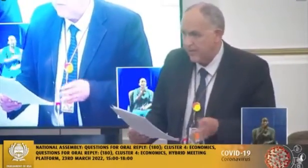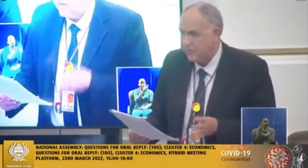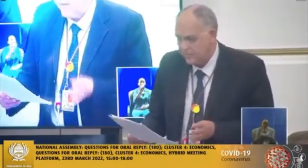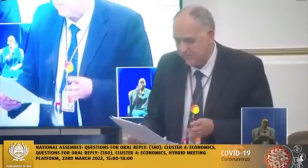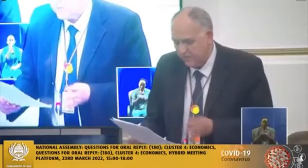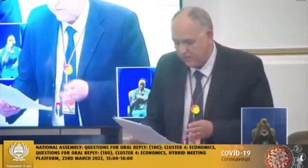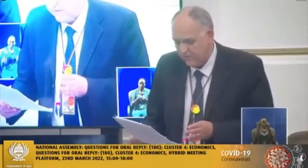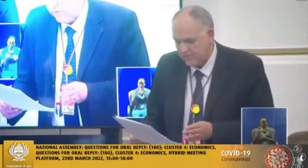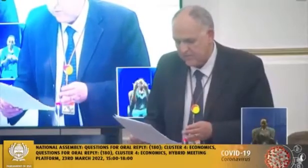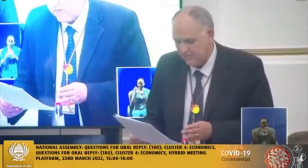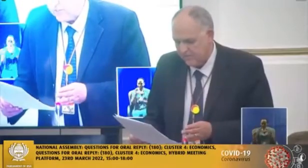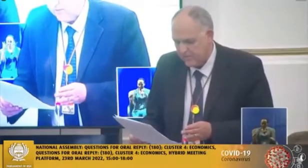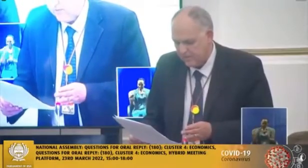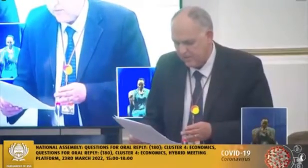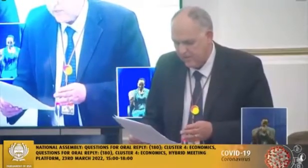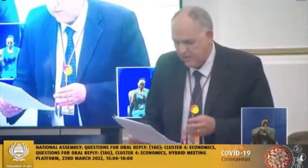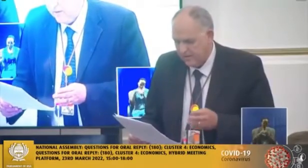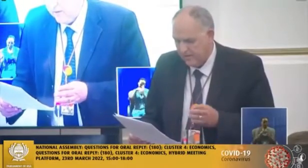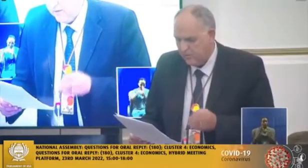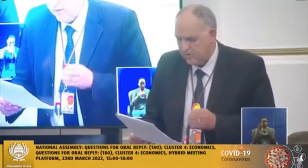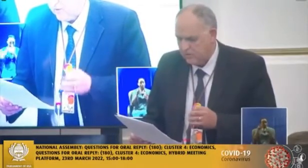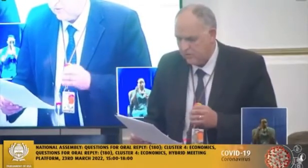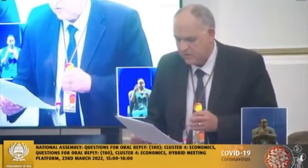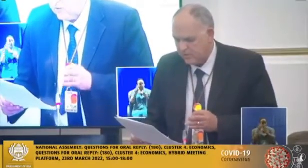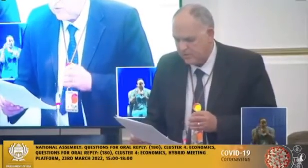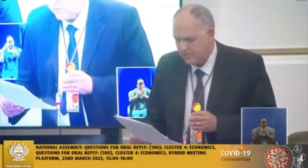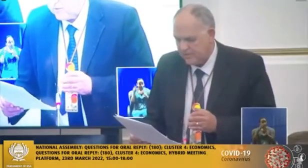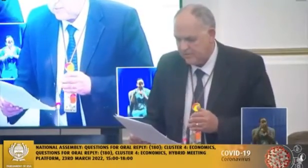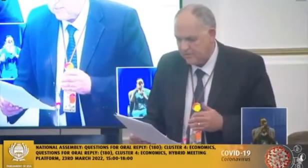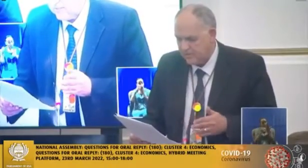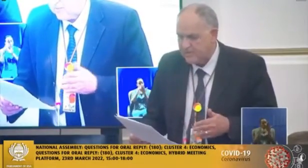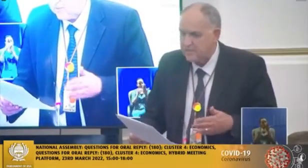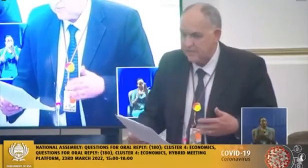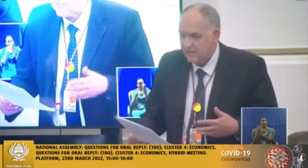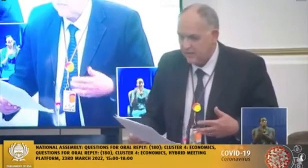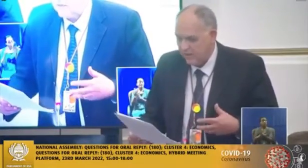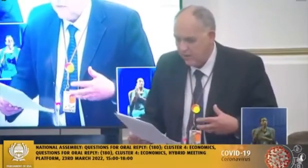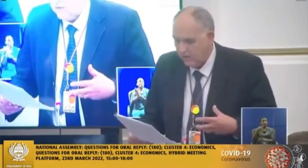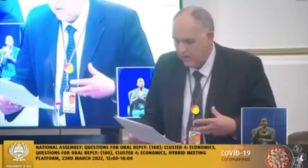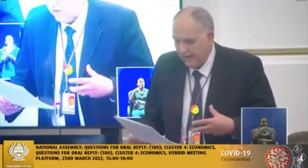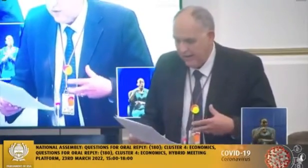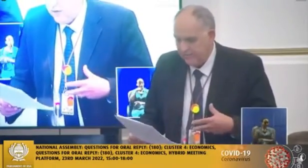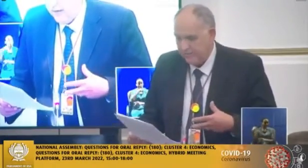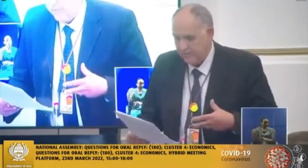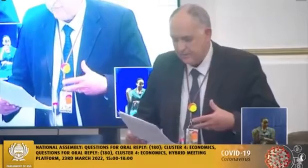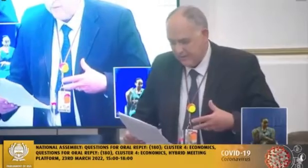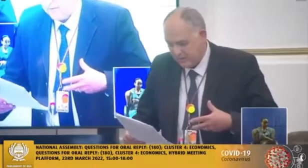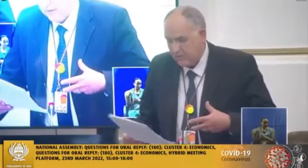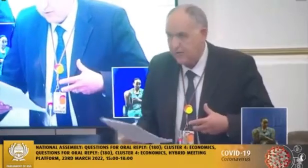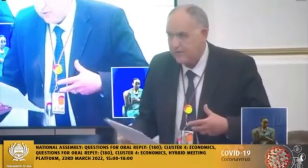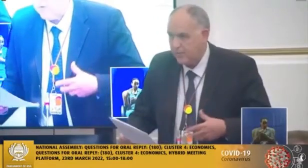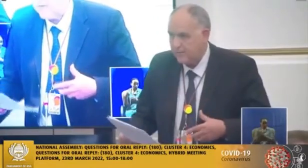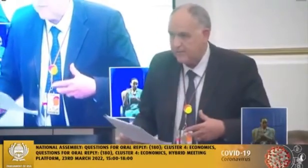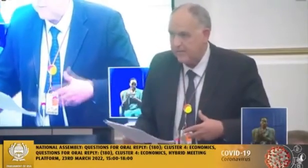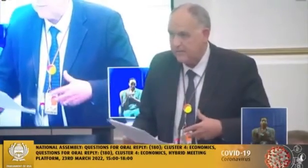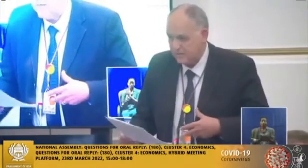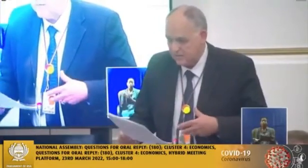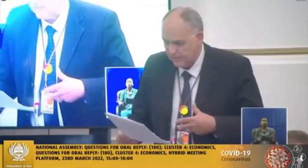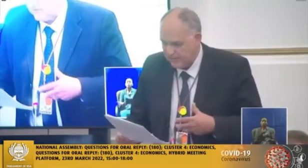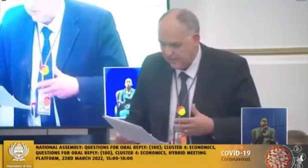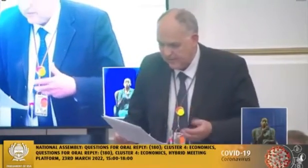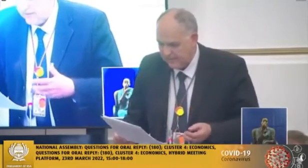term, and that was before the Russian invasion. Now, according to your response, it seems these risks, and they are, as you correctly